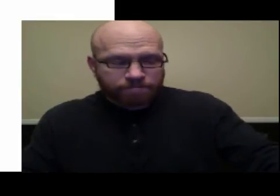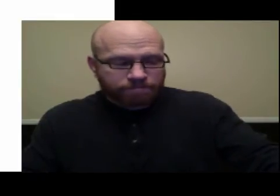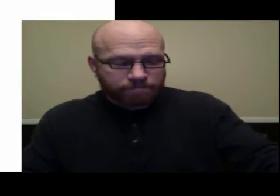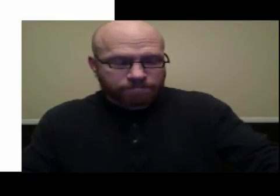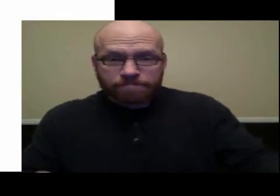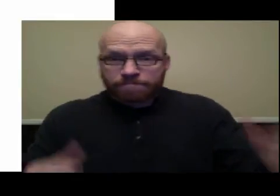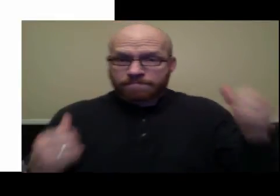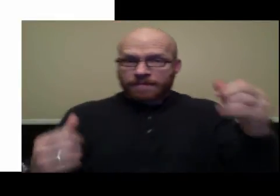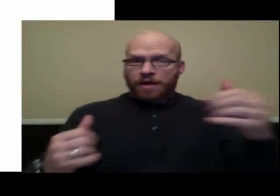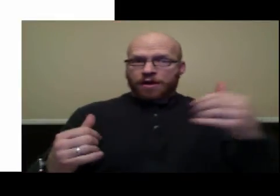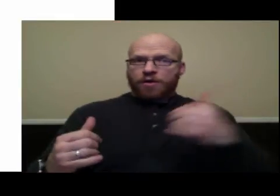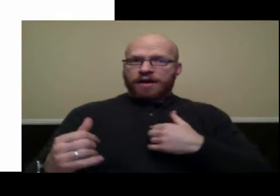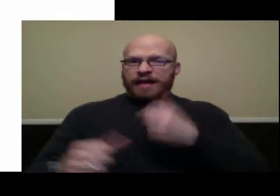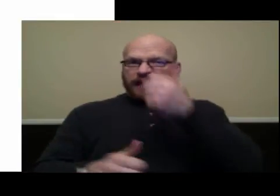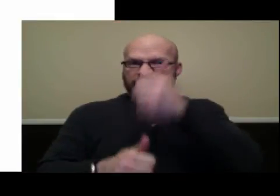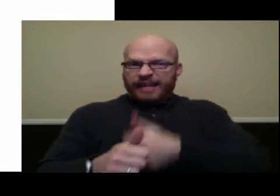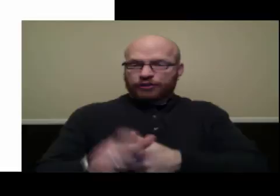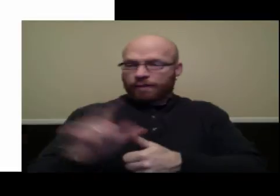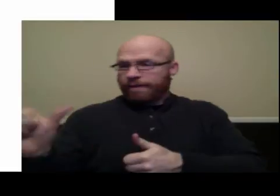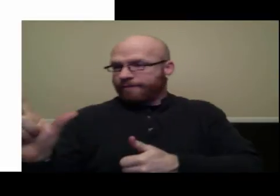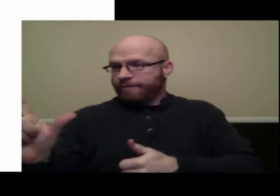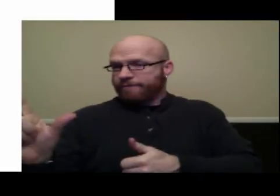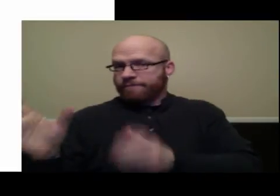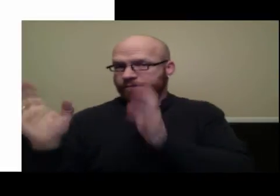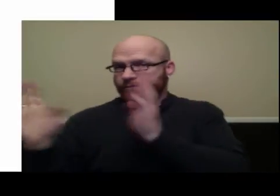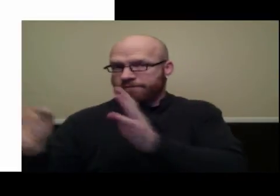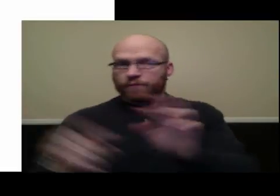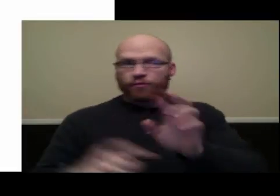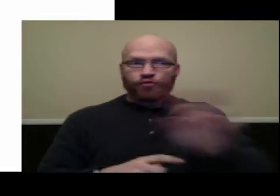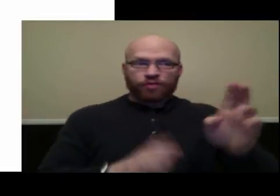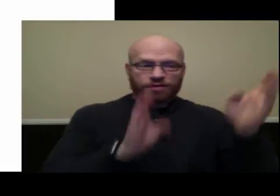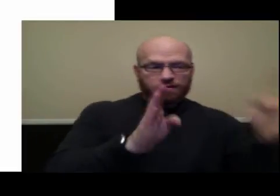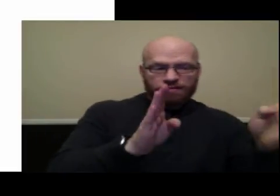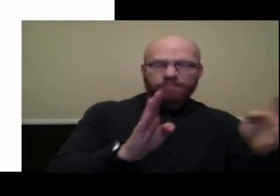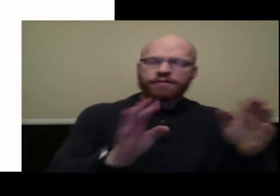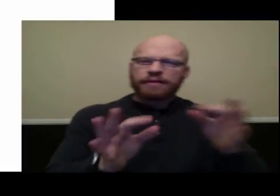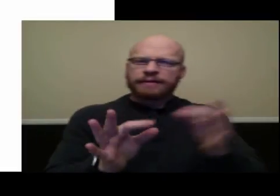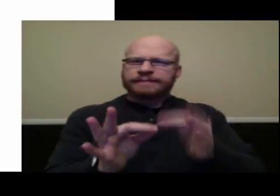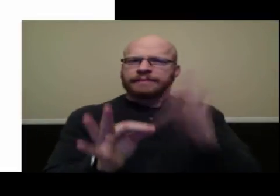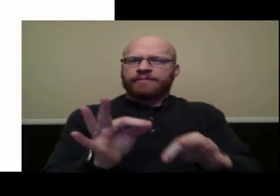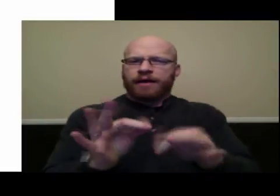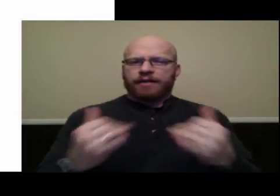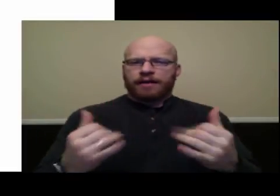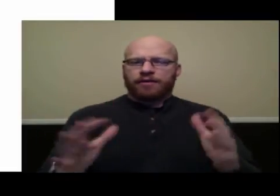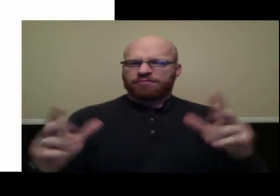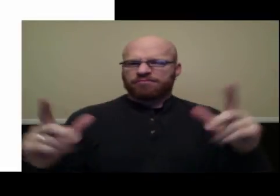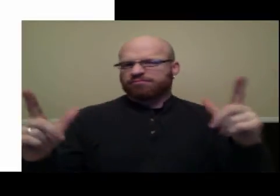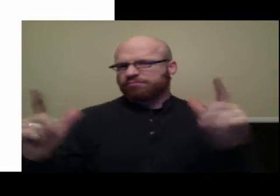And now combining like terms On the left side and the right side We've simplified both sides